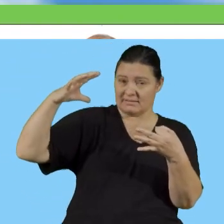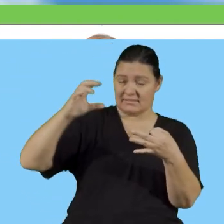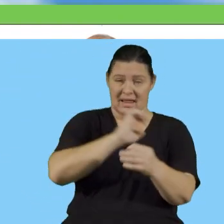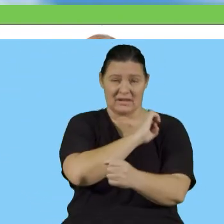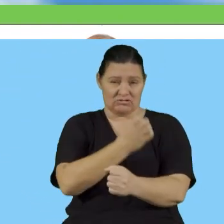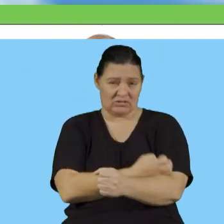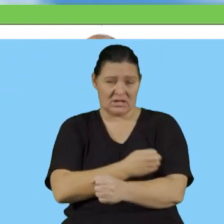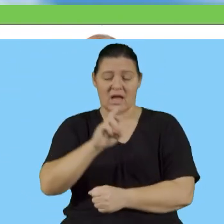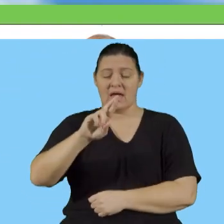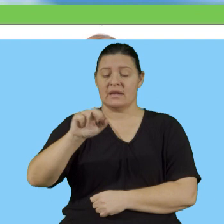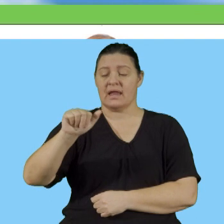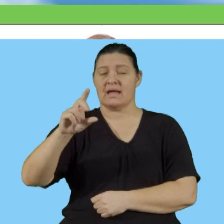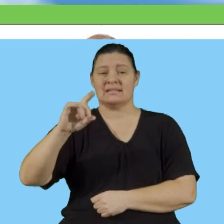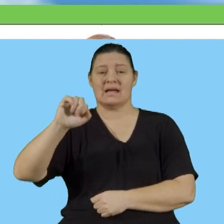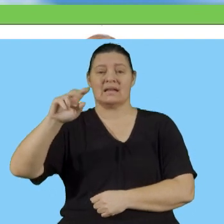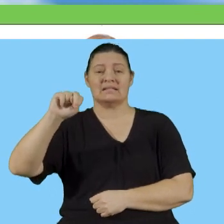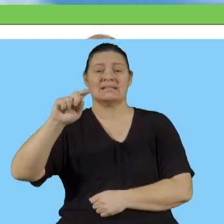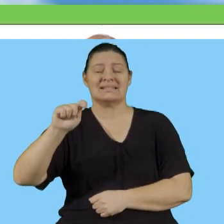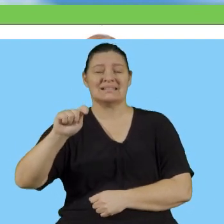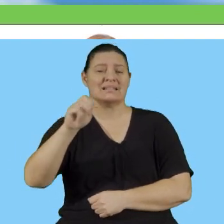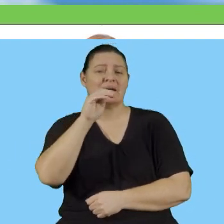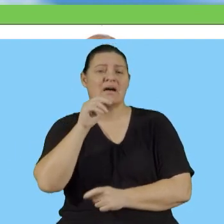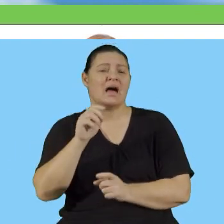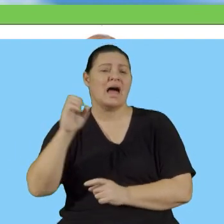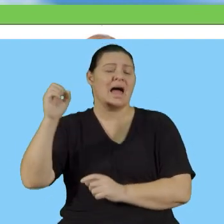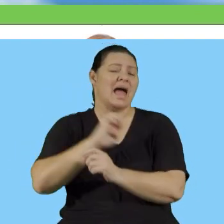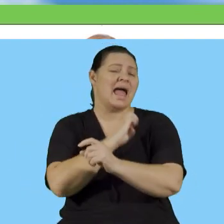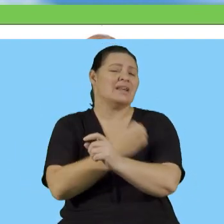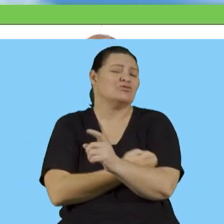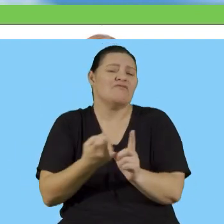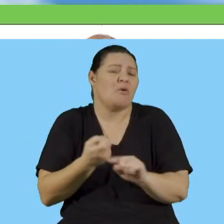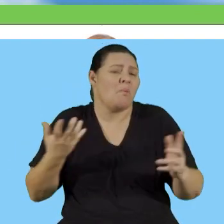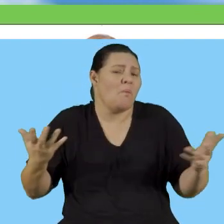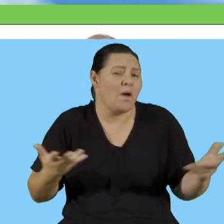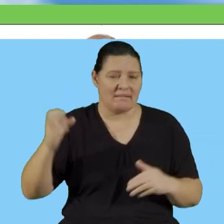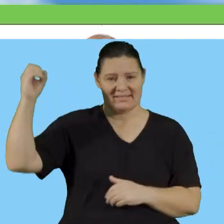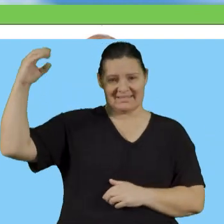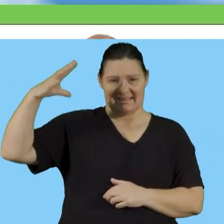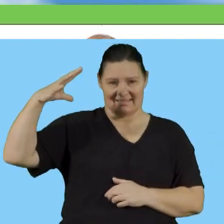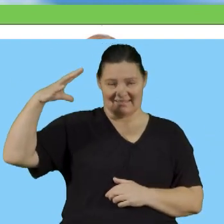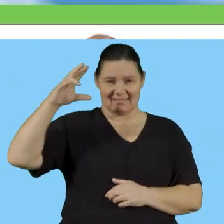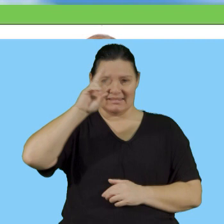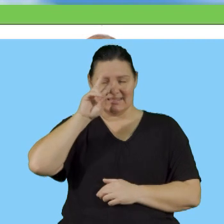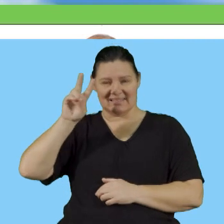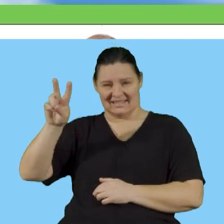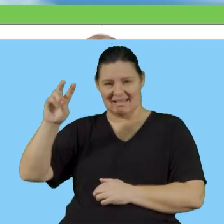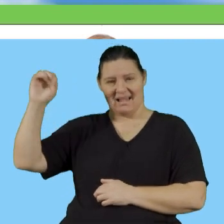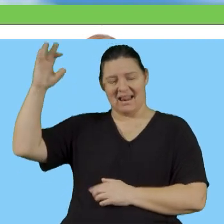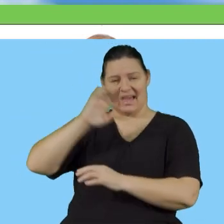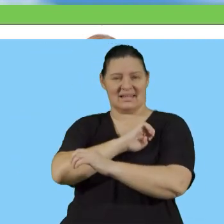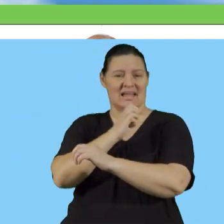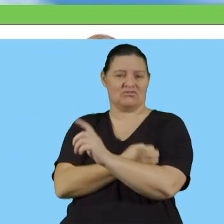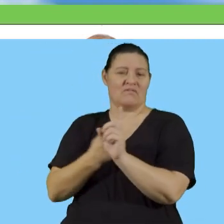energy. We said that radiant energy is light energy which is produced from the sun. As you can see, this is our light